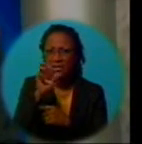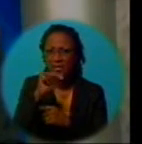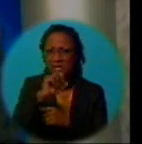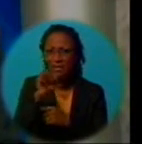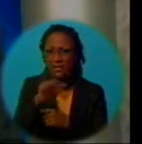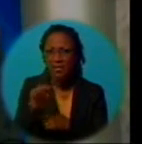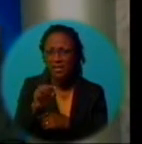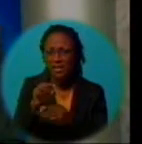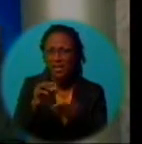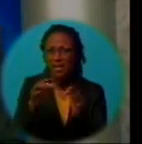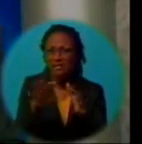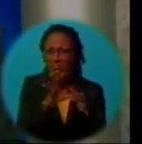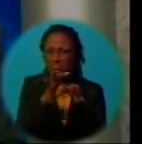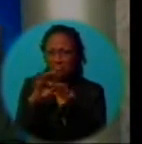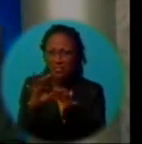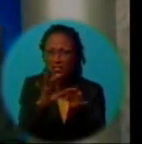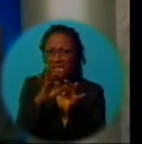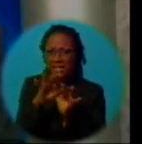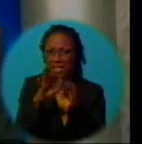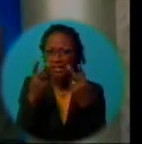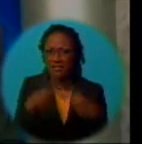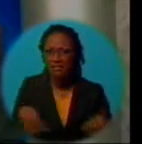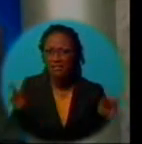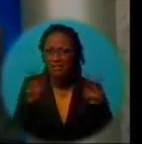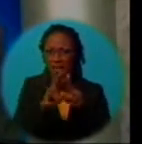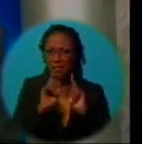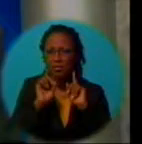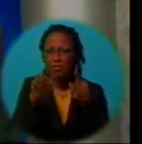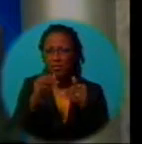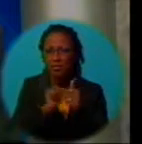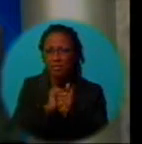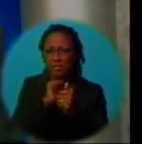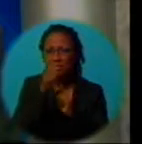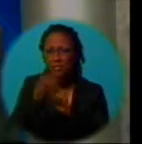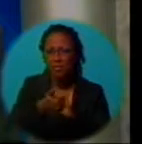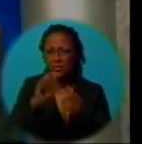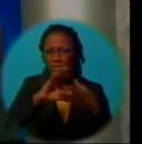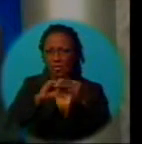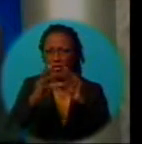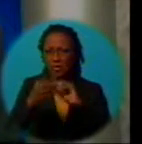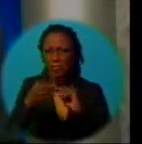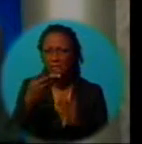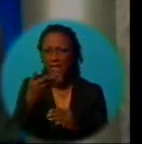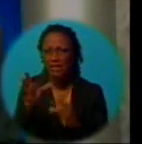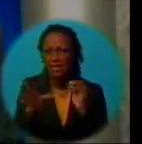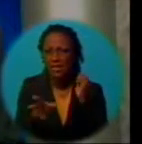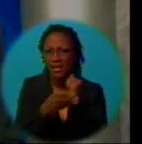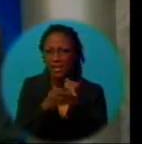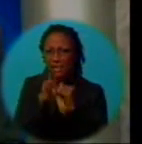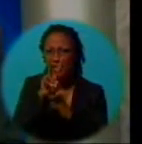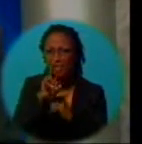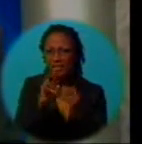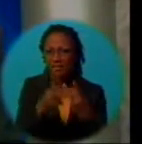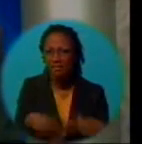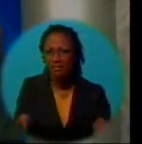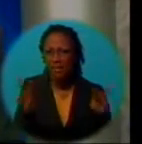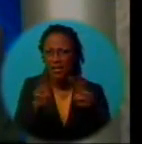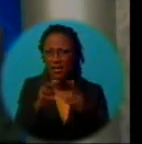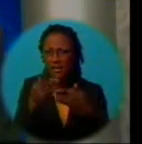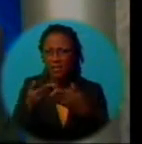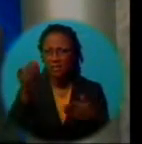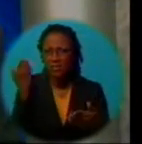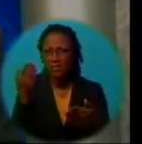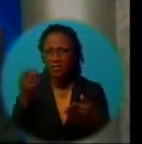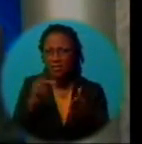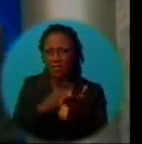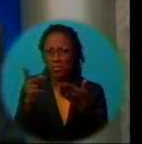participant. The value of the packages goes beyond the actual Olympics. There's also added value in preview programming leading up to